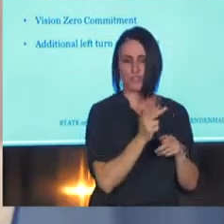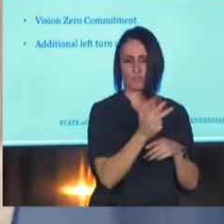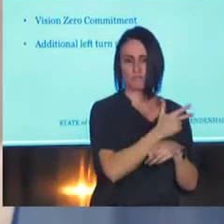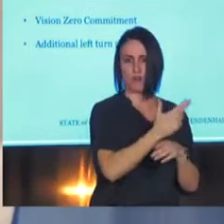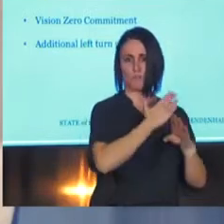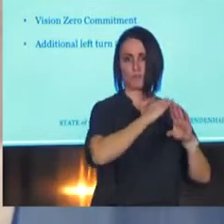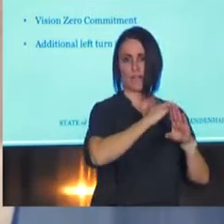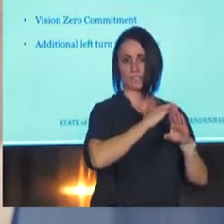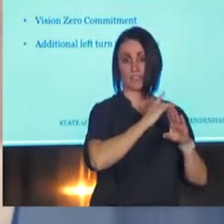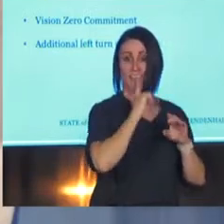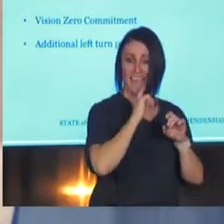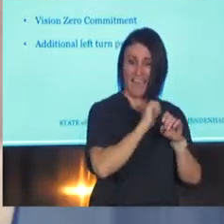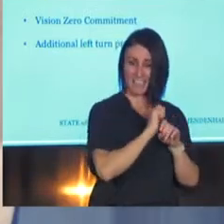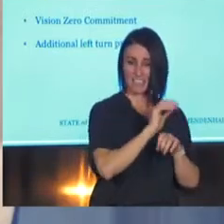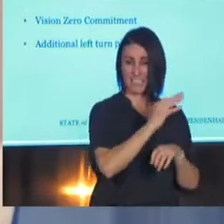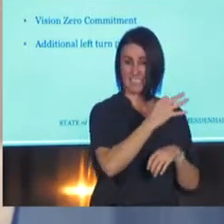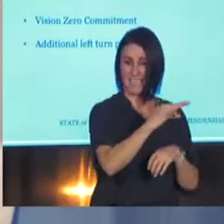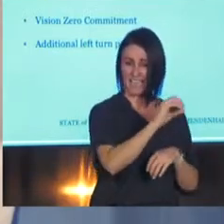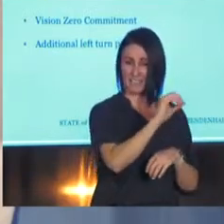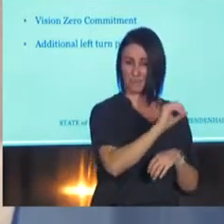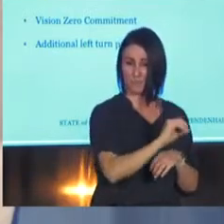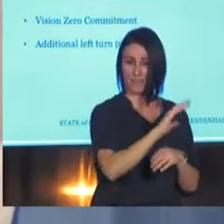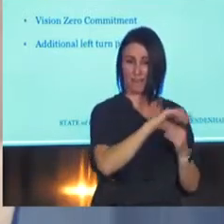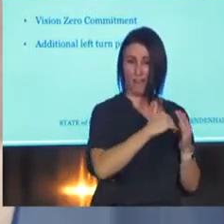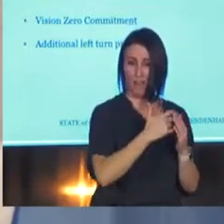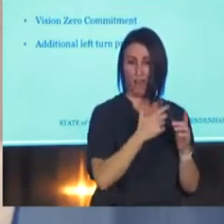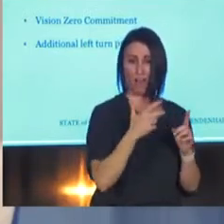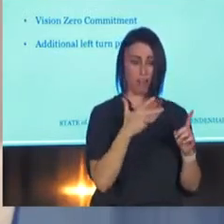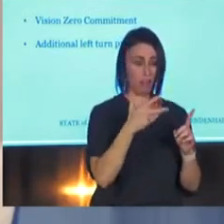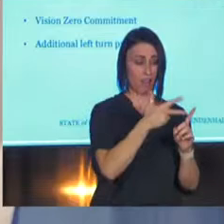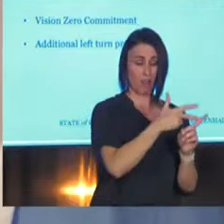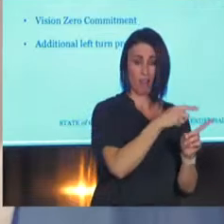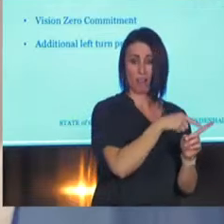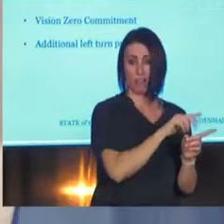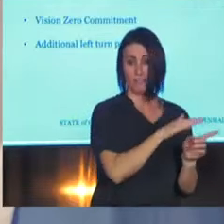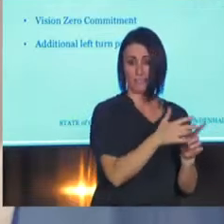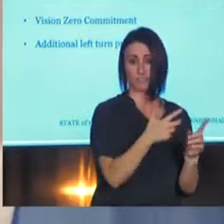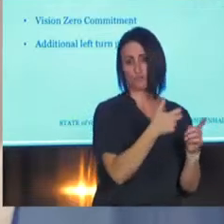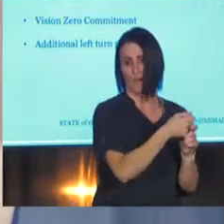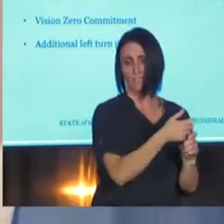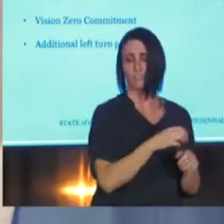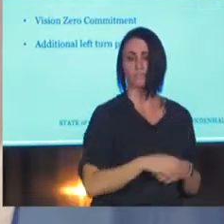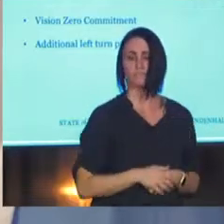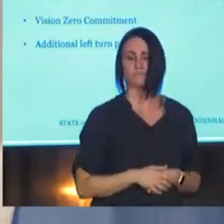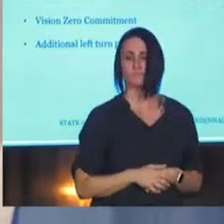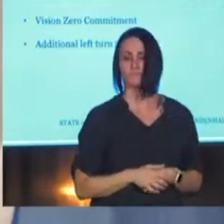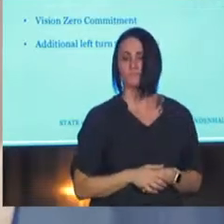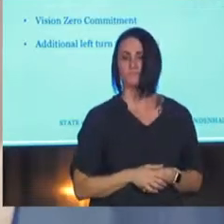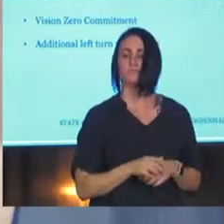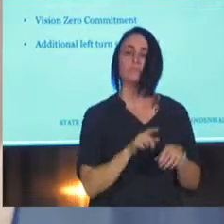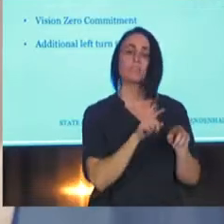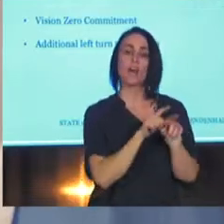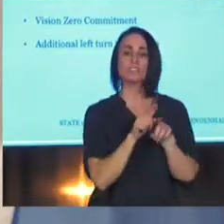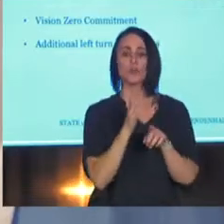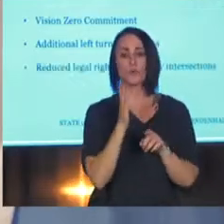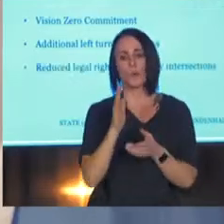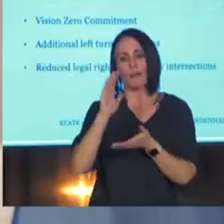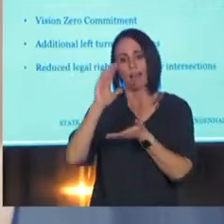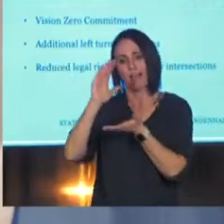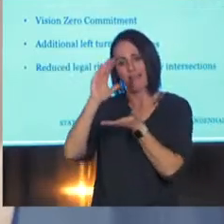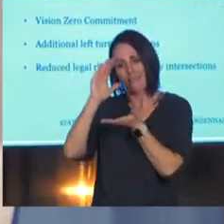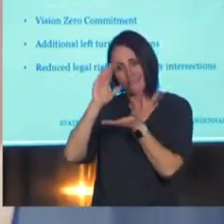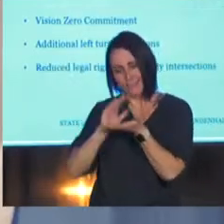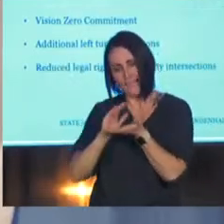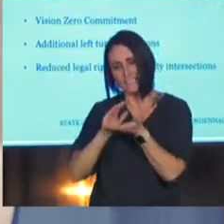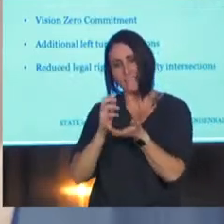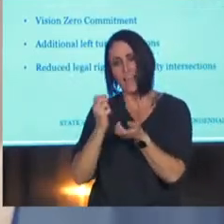which actually account for 19% of all of those auto versus pedestrian crashes. And we're going to reduce the number